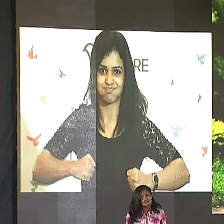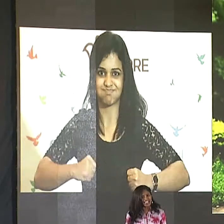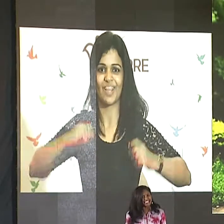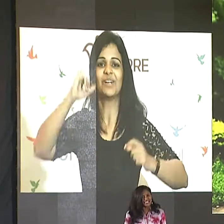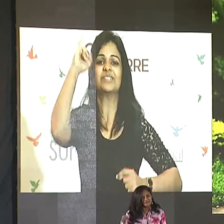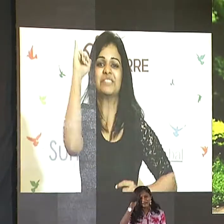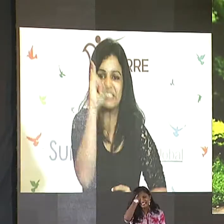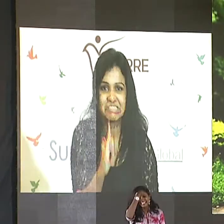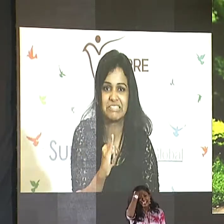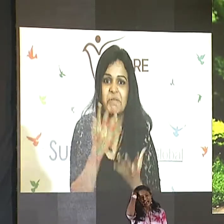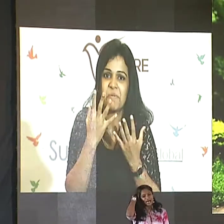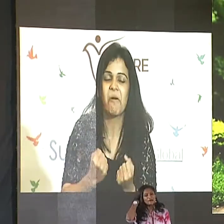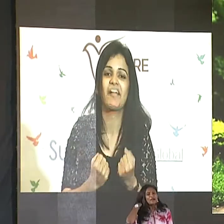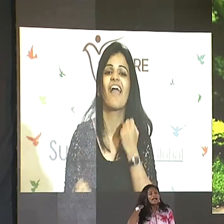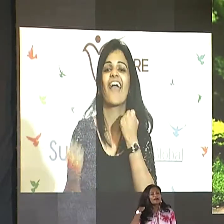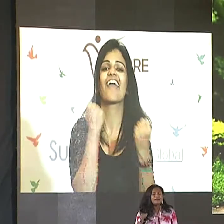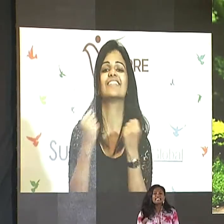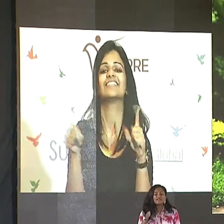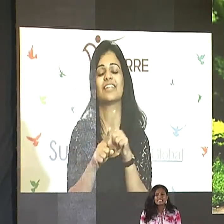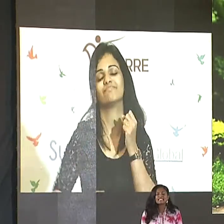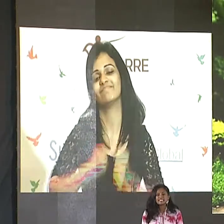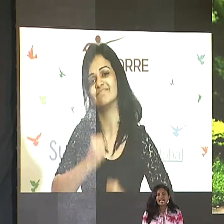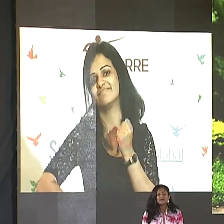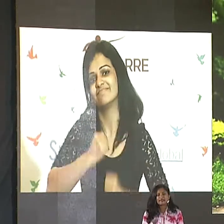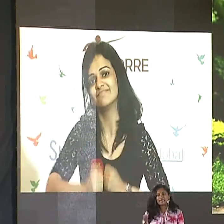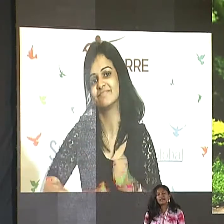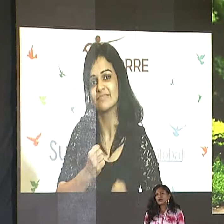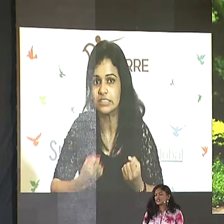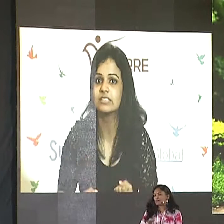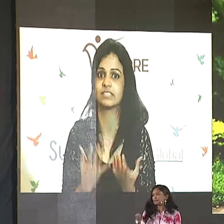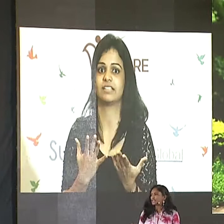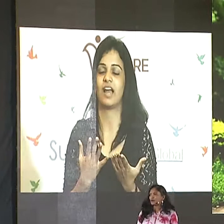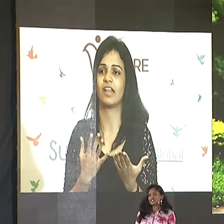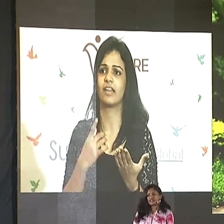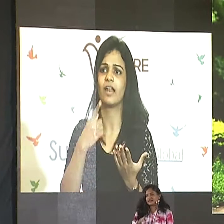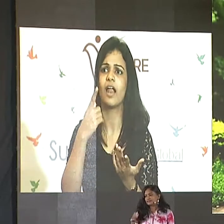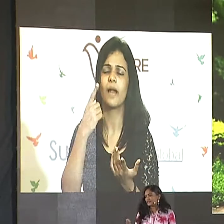decided to do anything about it. But when I started out and I met my coach